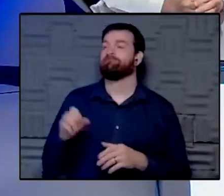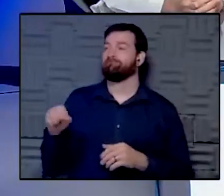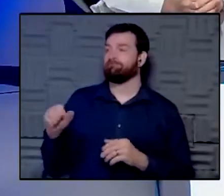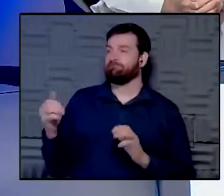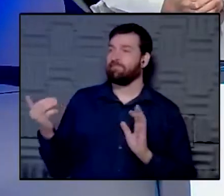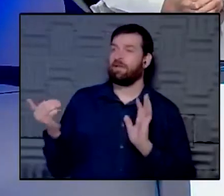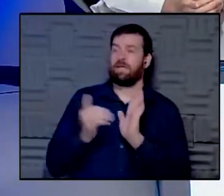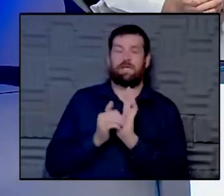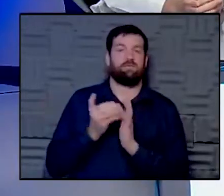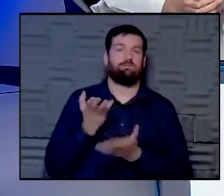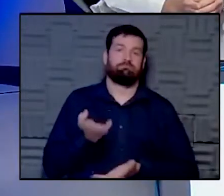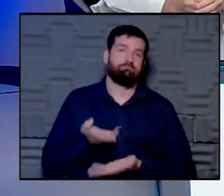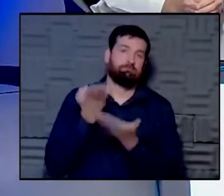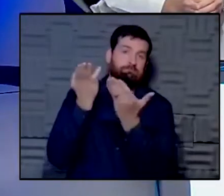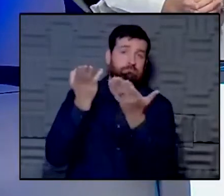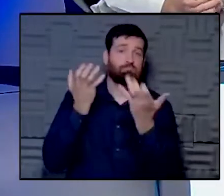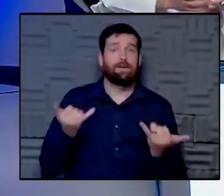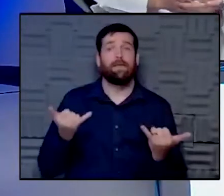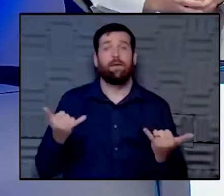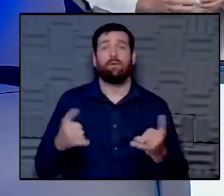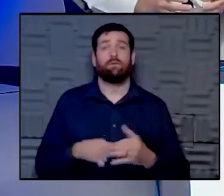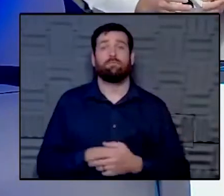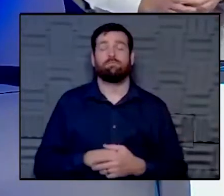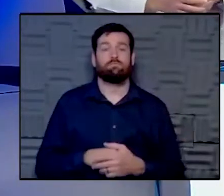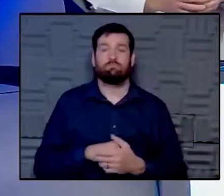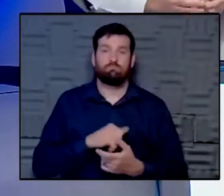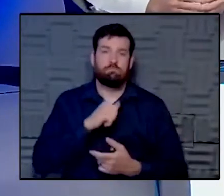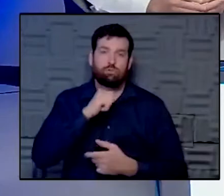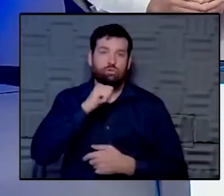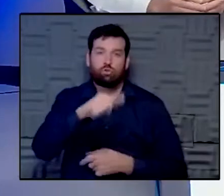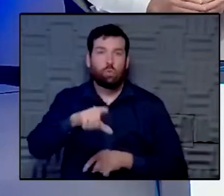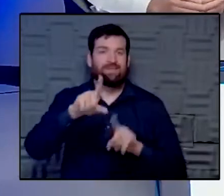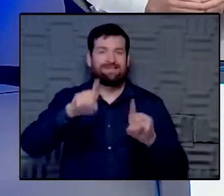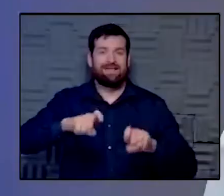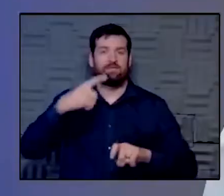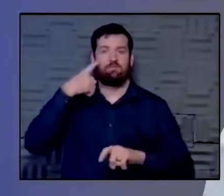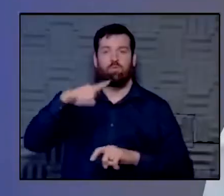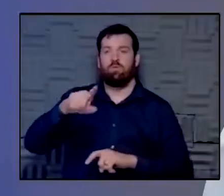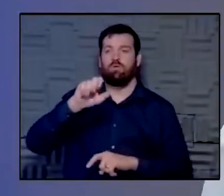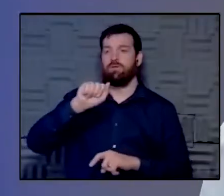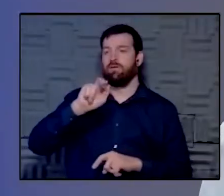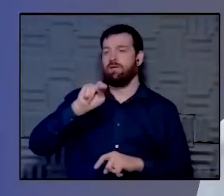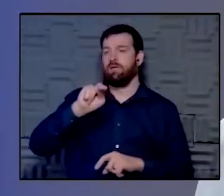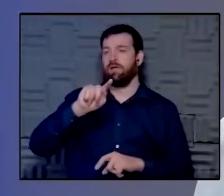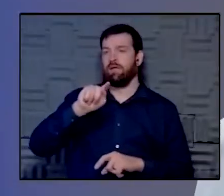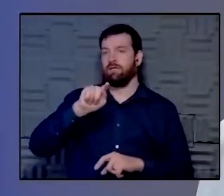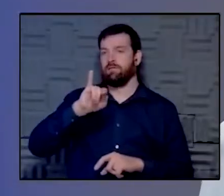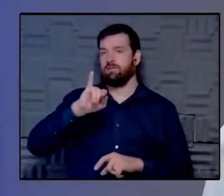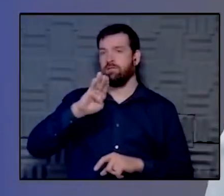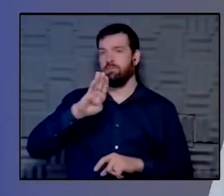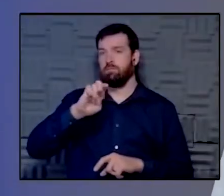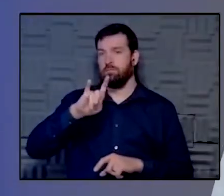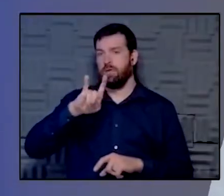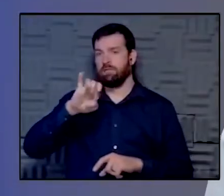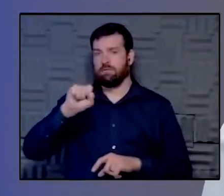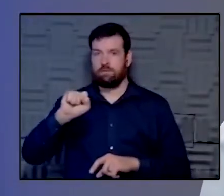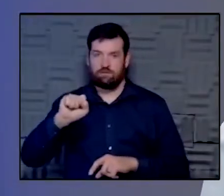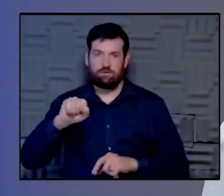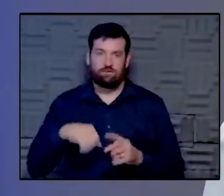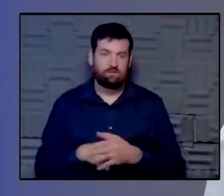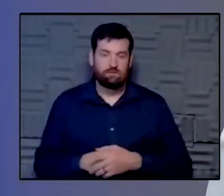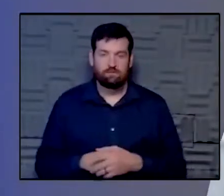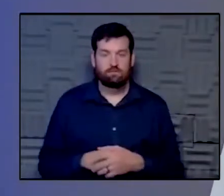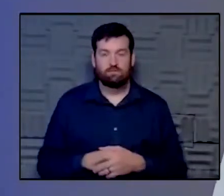again, the guidance right now is don't test. Don't test for antibodies. This is for non-immunosuppressed people.